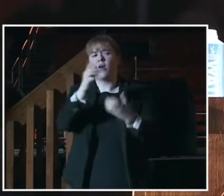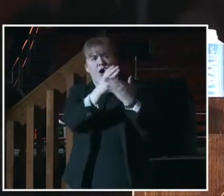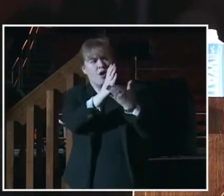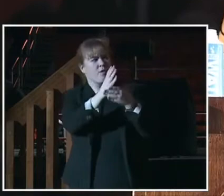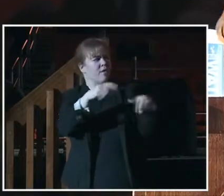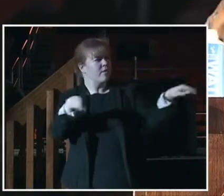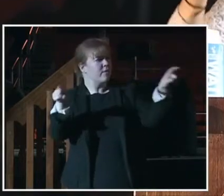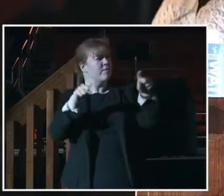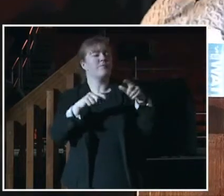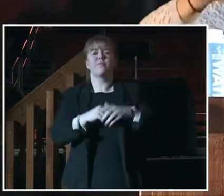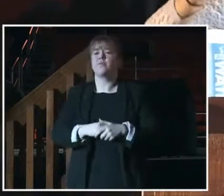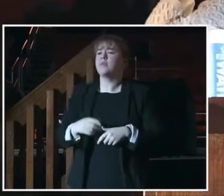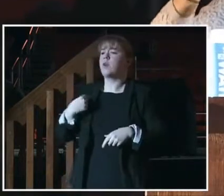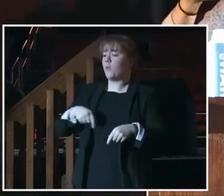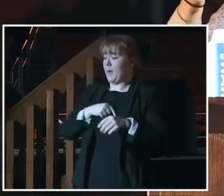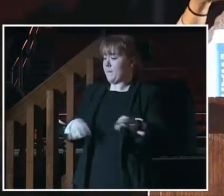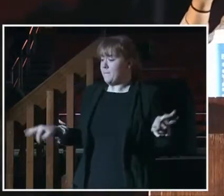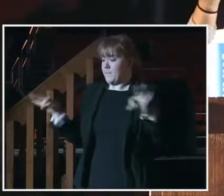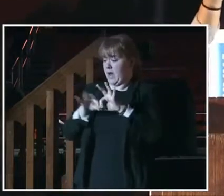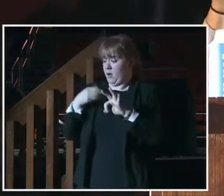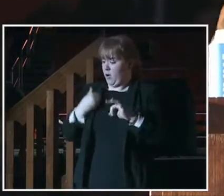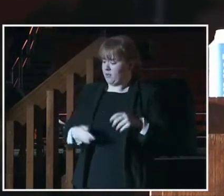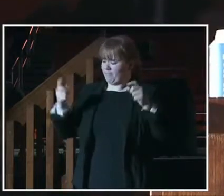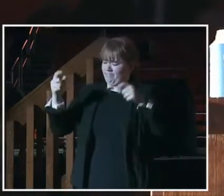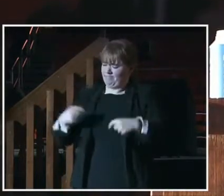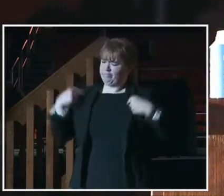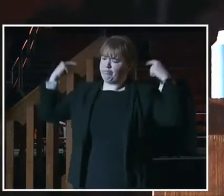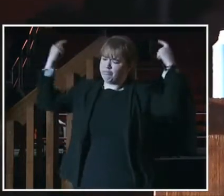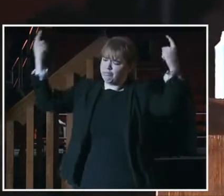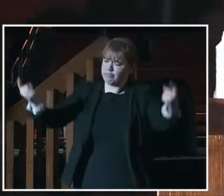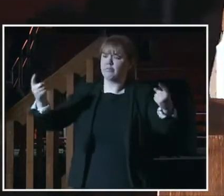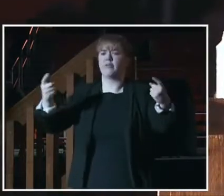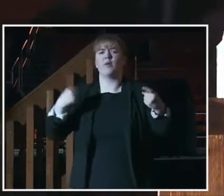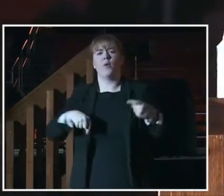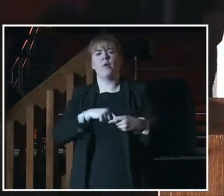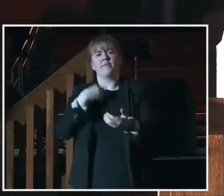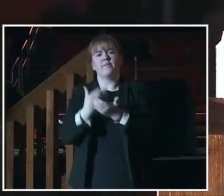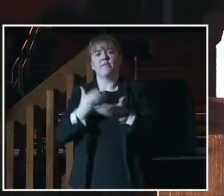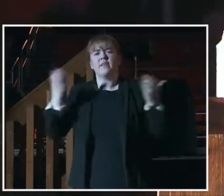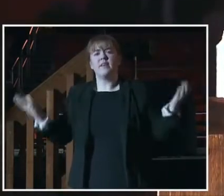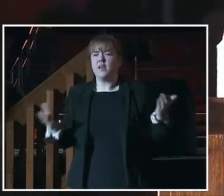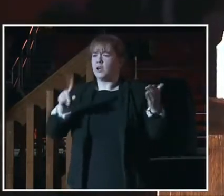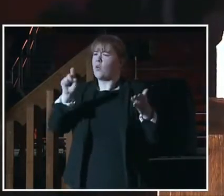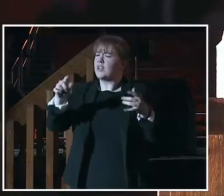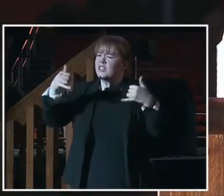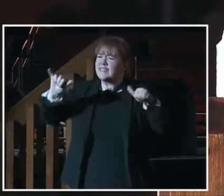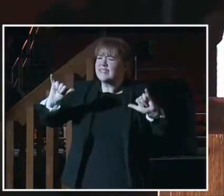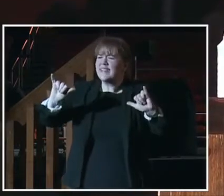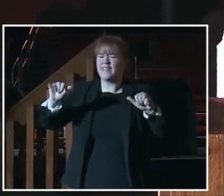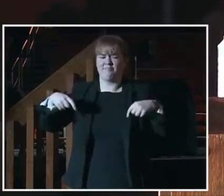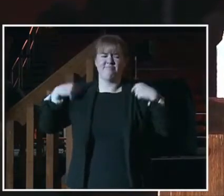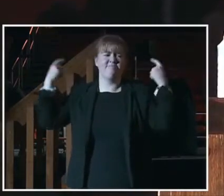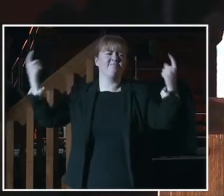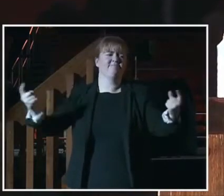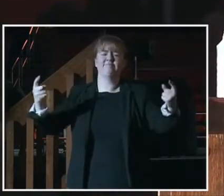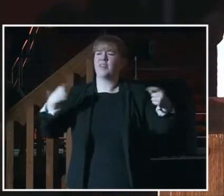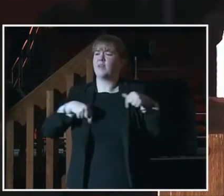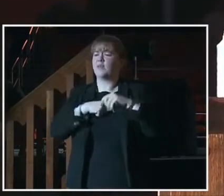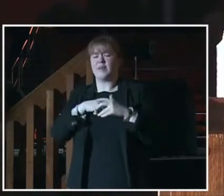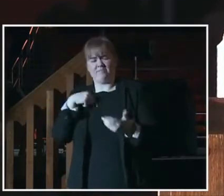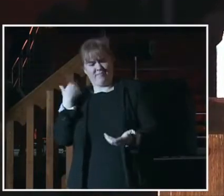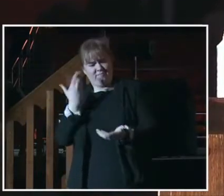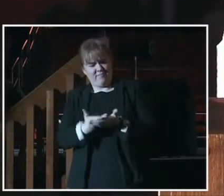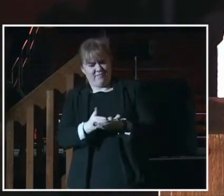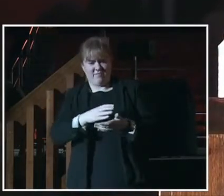Because while we have mattered to us from the beginning of time, the question has yet existed since we set foot on